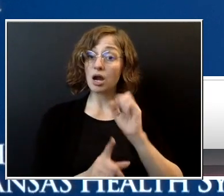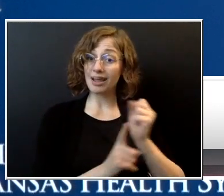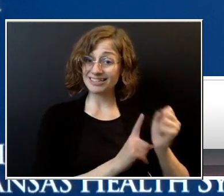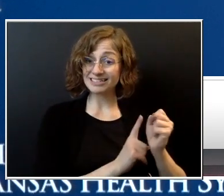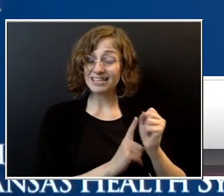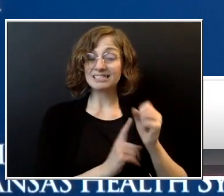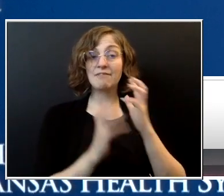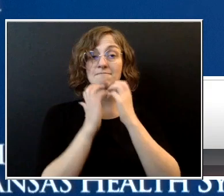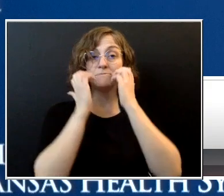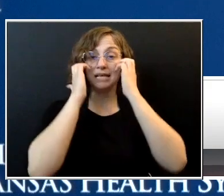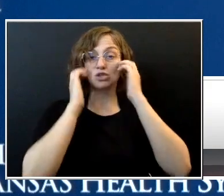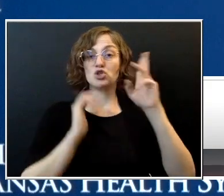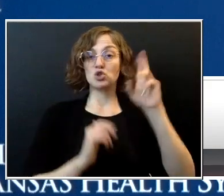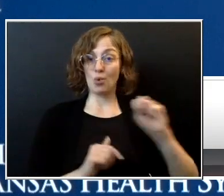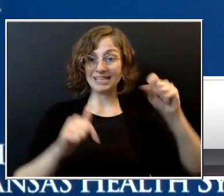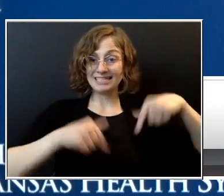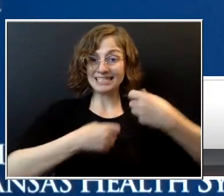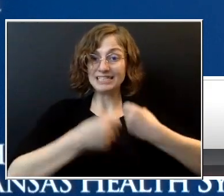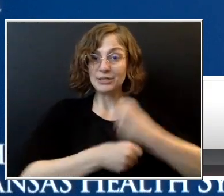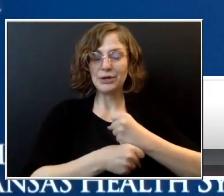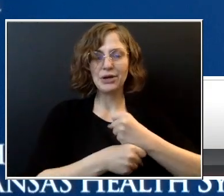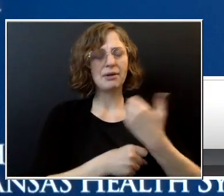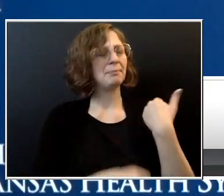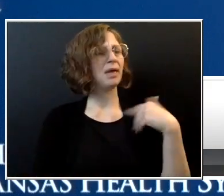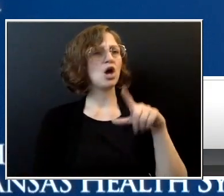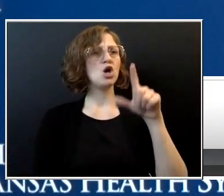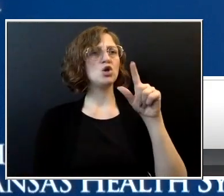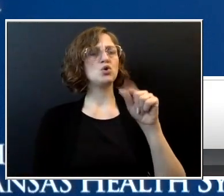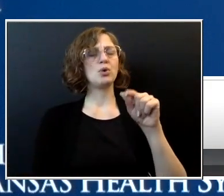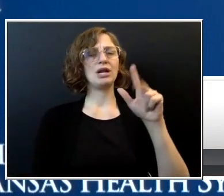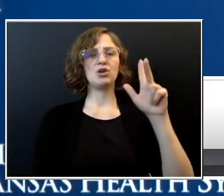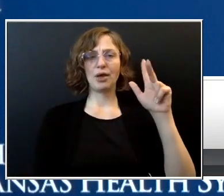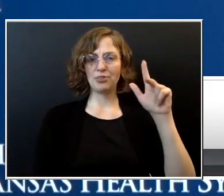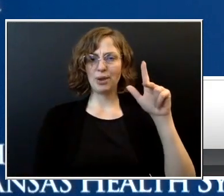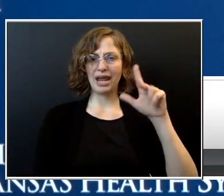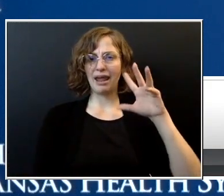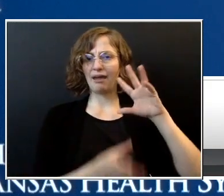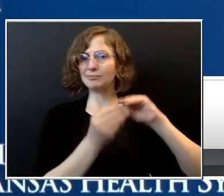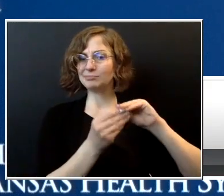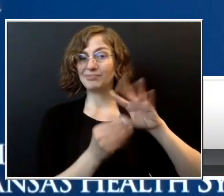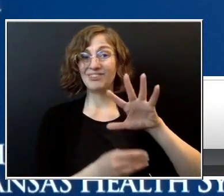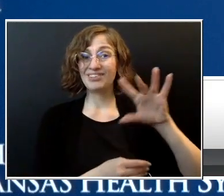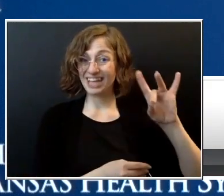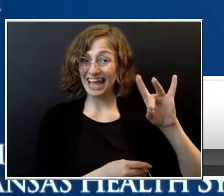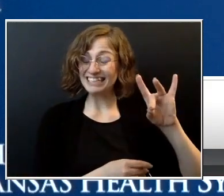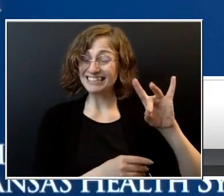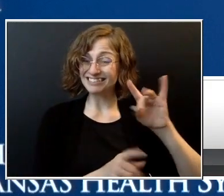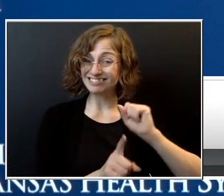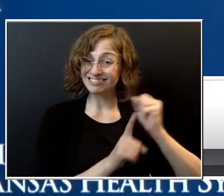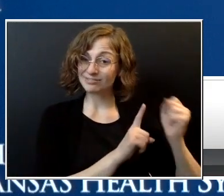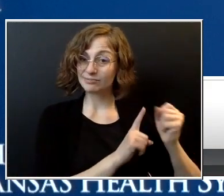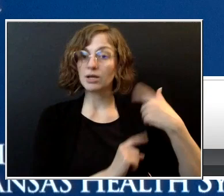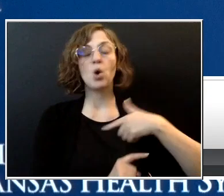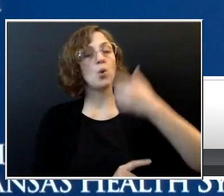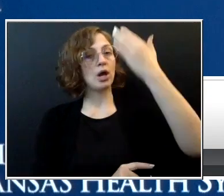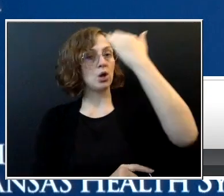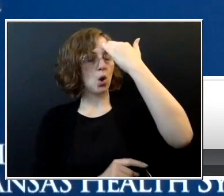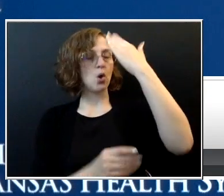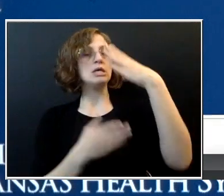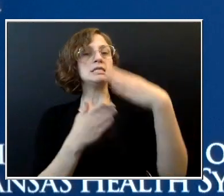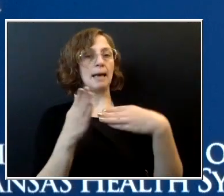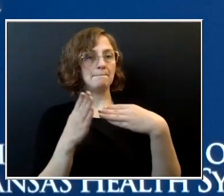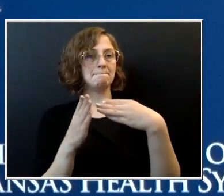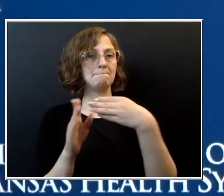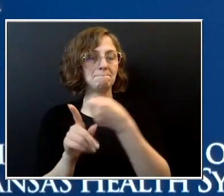mention that in 2023, there were only 58 cases. So we know there have been pockets that have gotten more news than others. It is